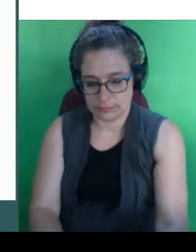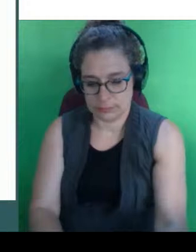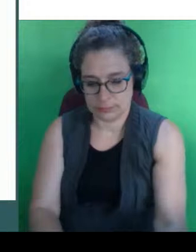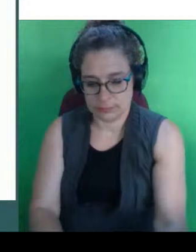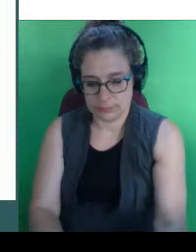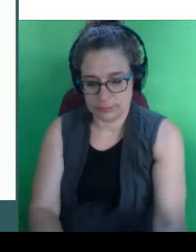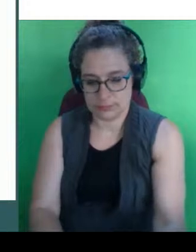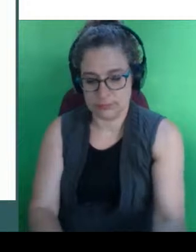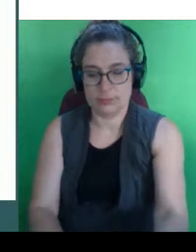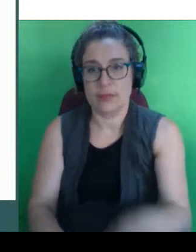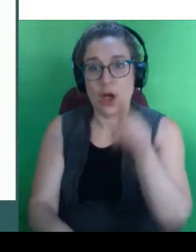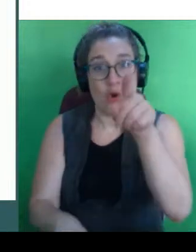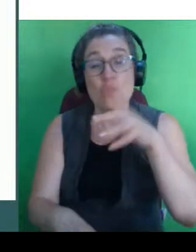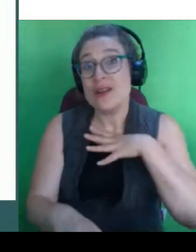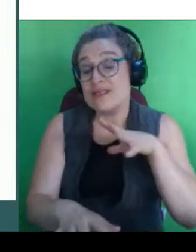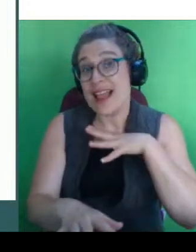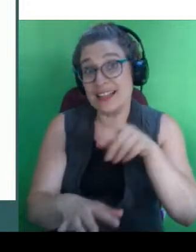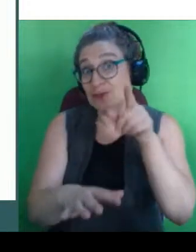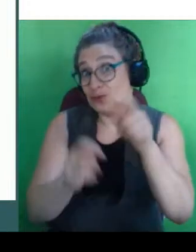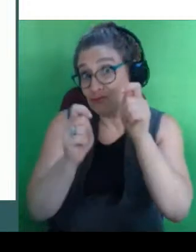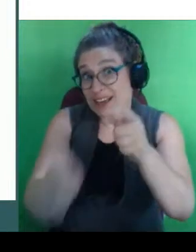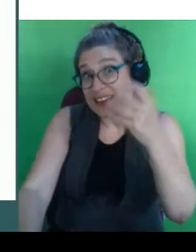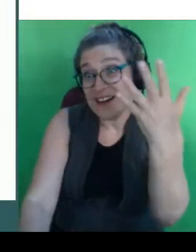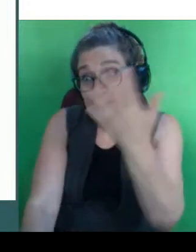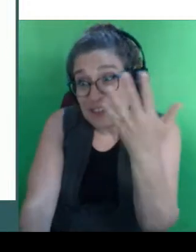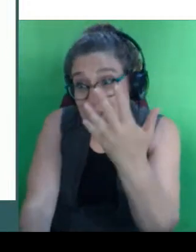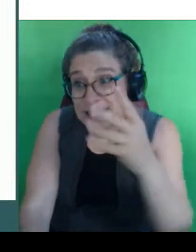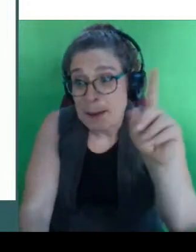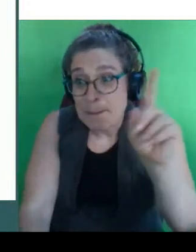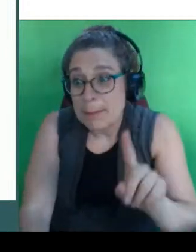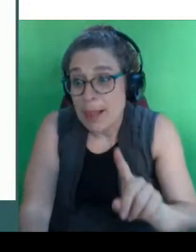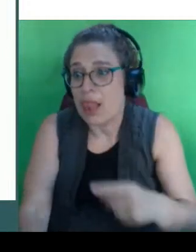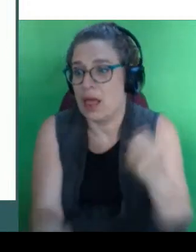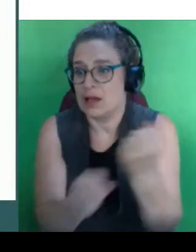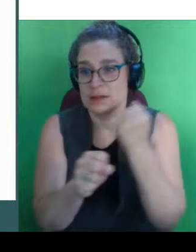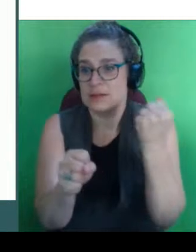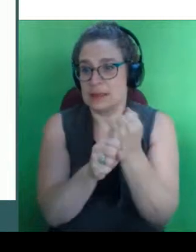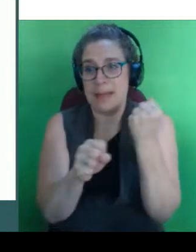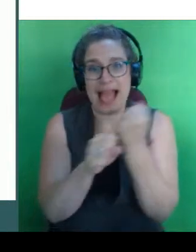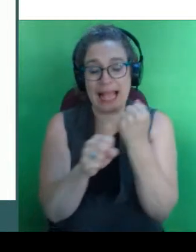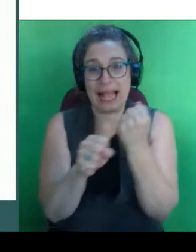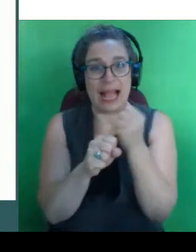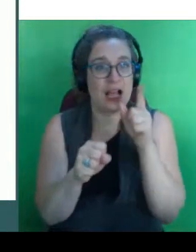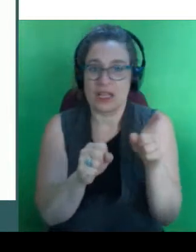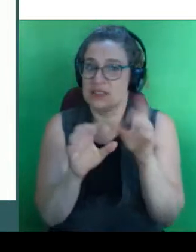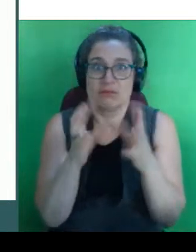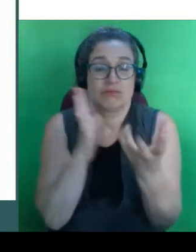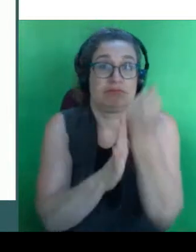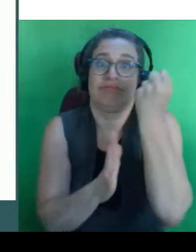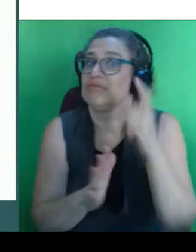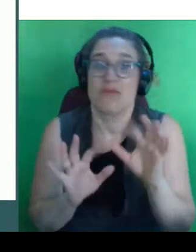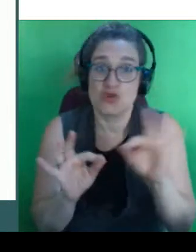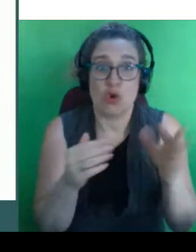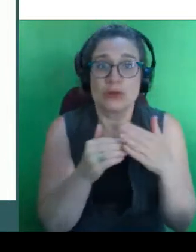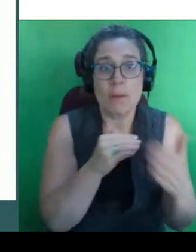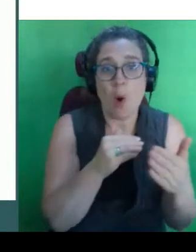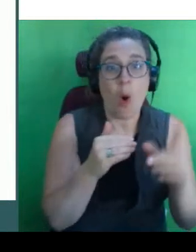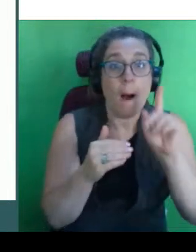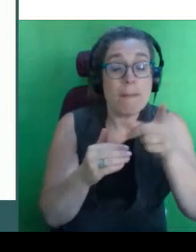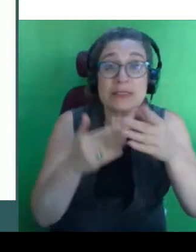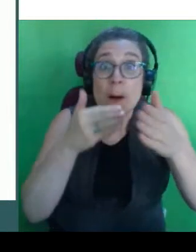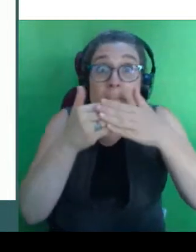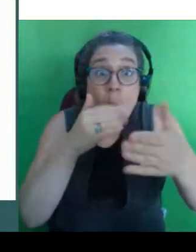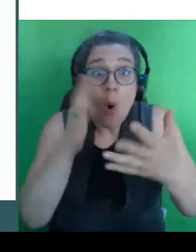not very effective. They are more effective on rhinitis symptoms if you put them in the nose. Look at the third